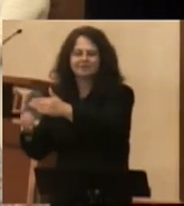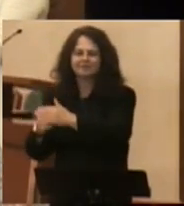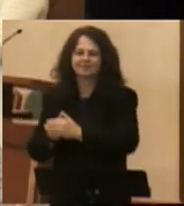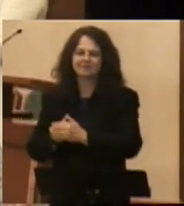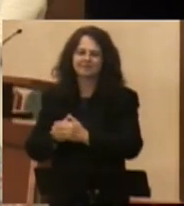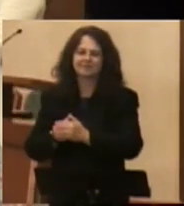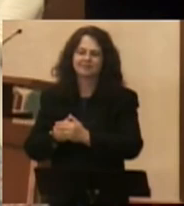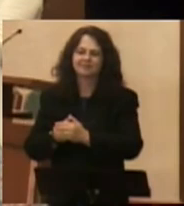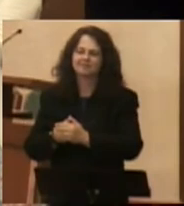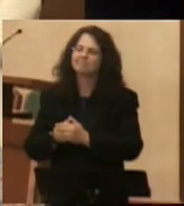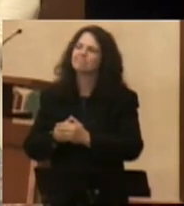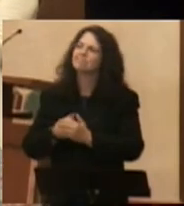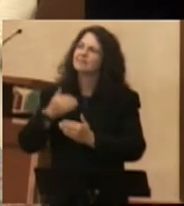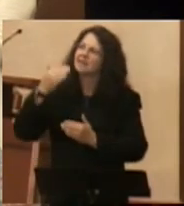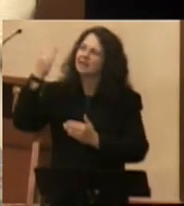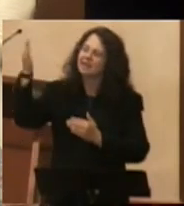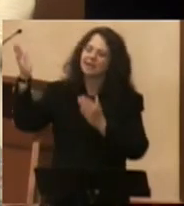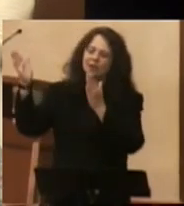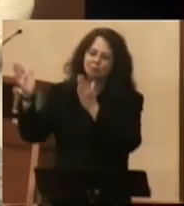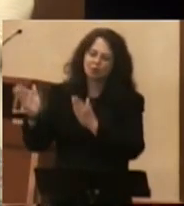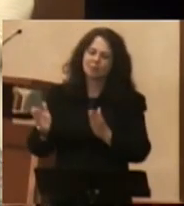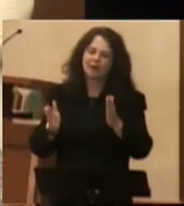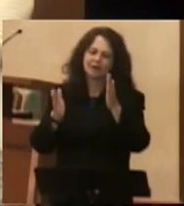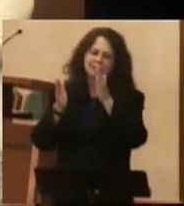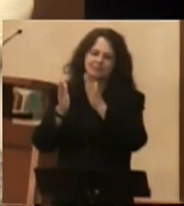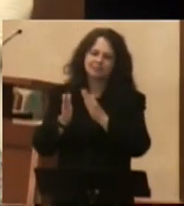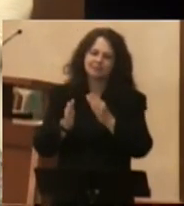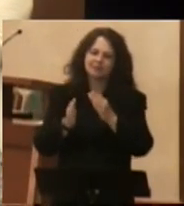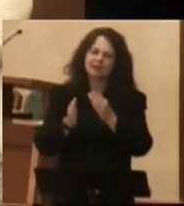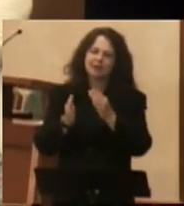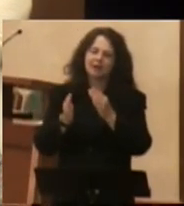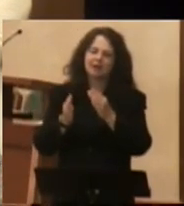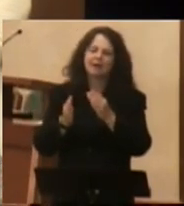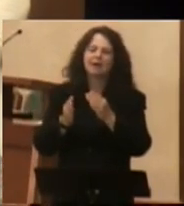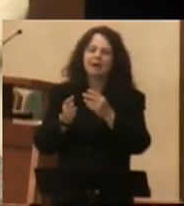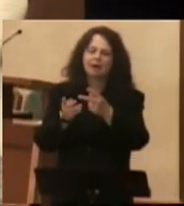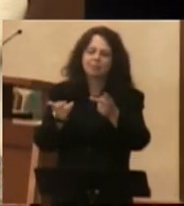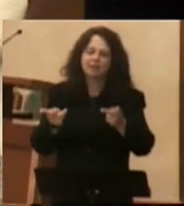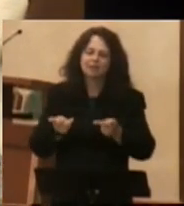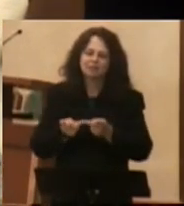to prepare a place for you.